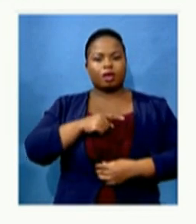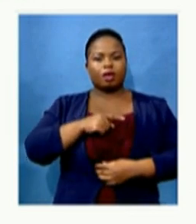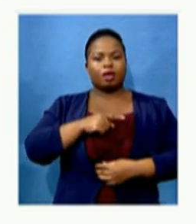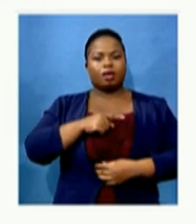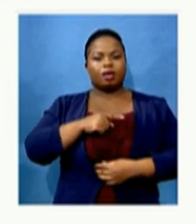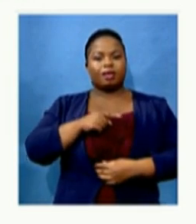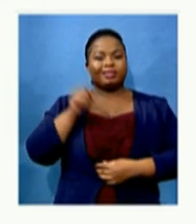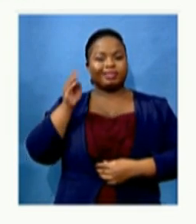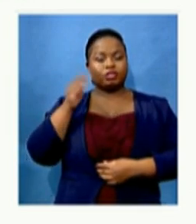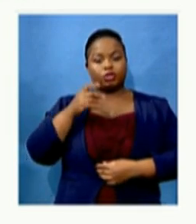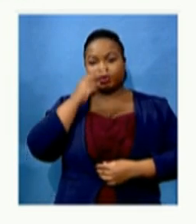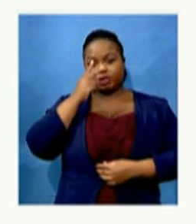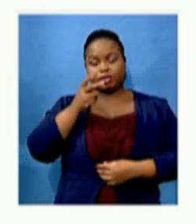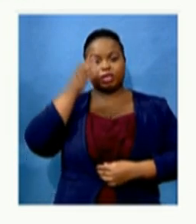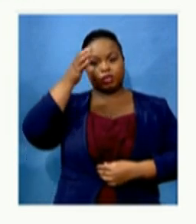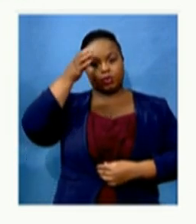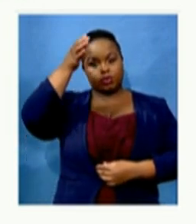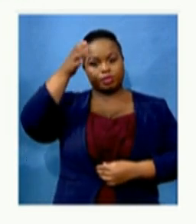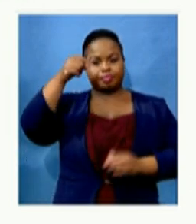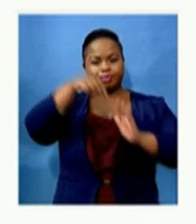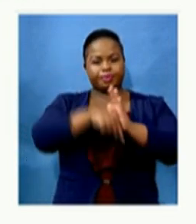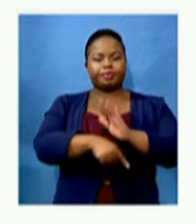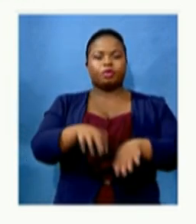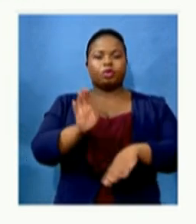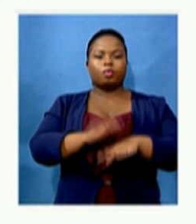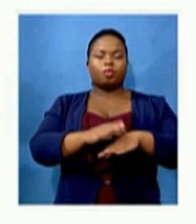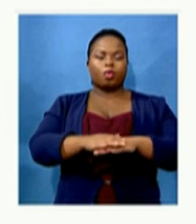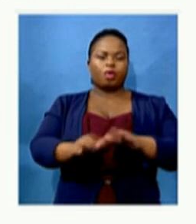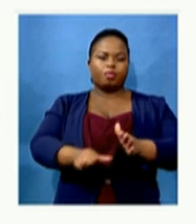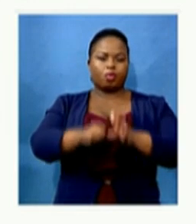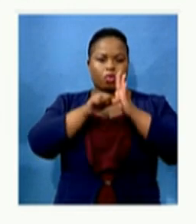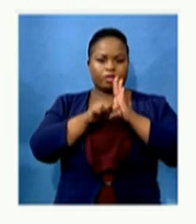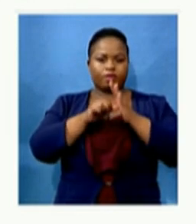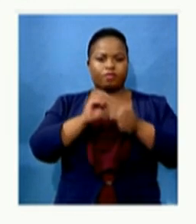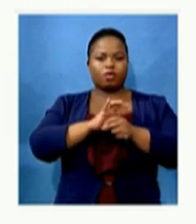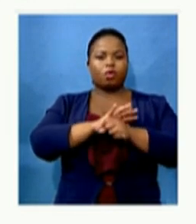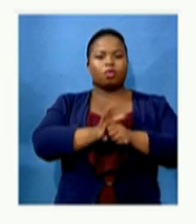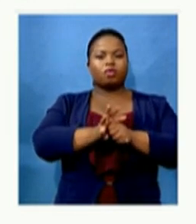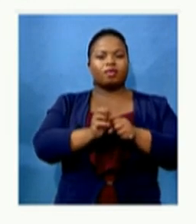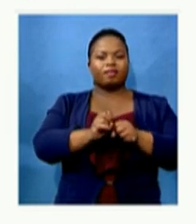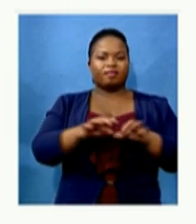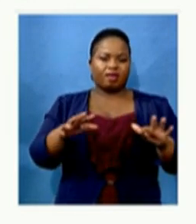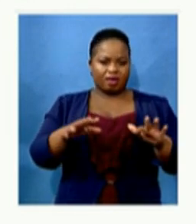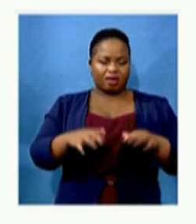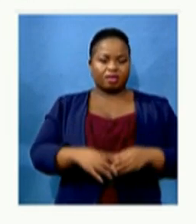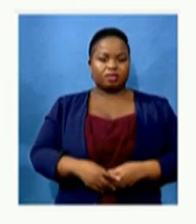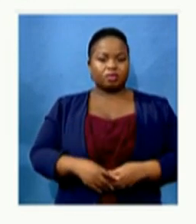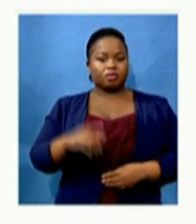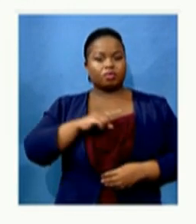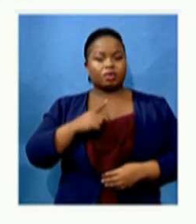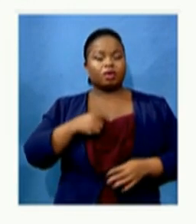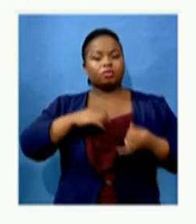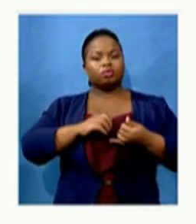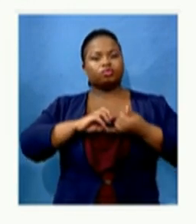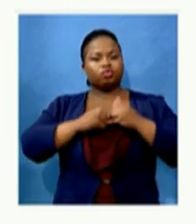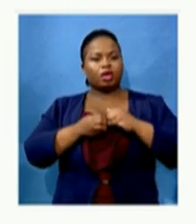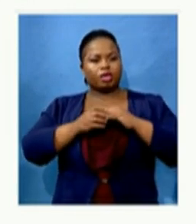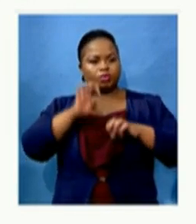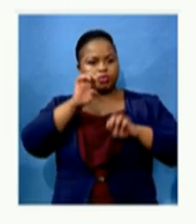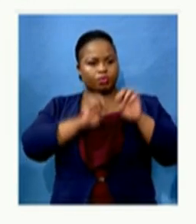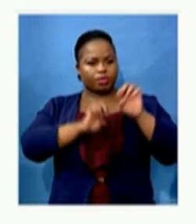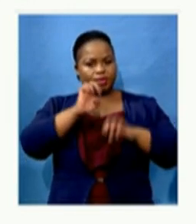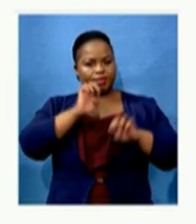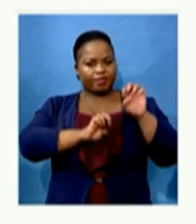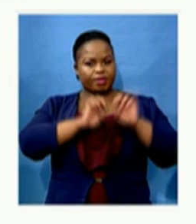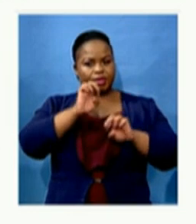an epidemic such as this, which is actually to try and evaluate the intervention scenarios that we